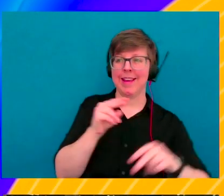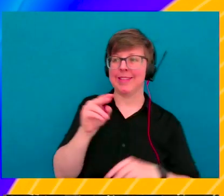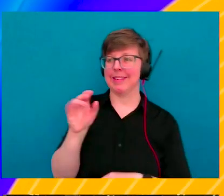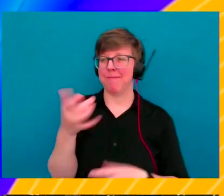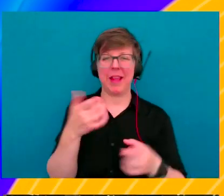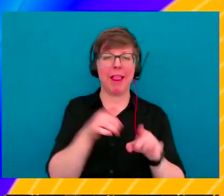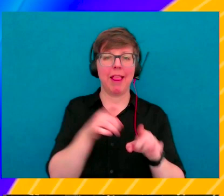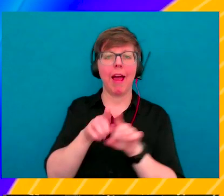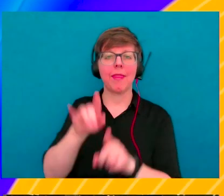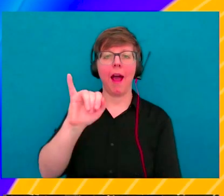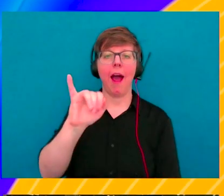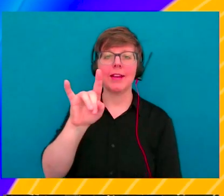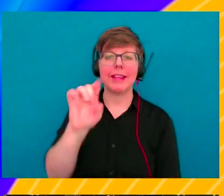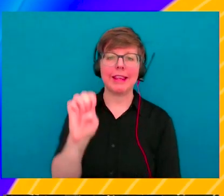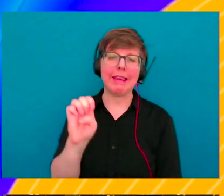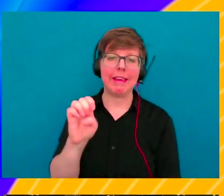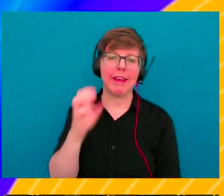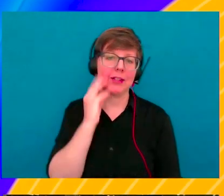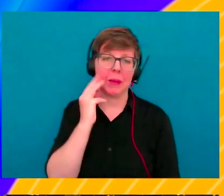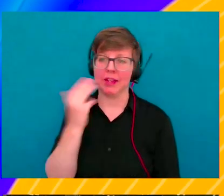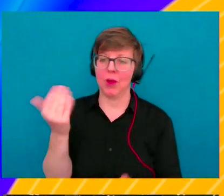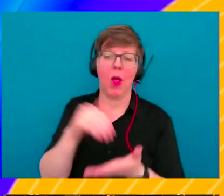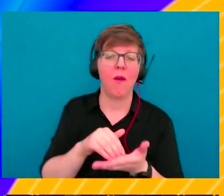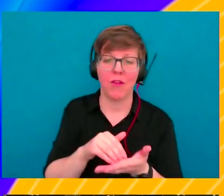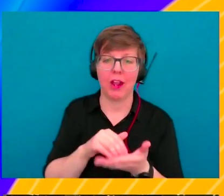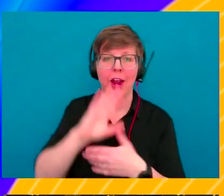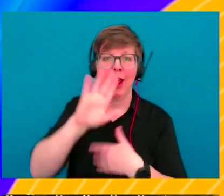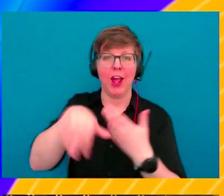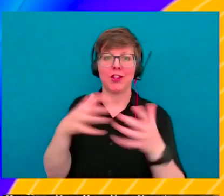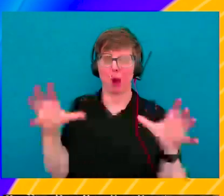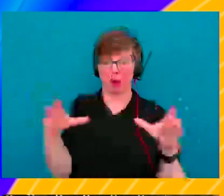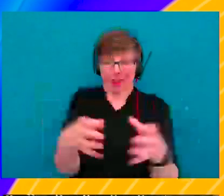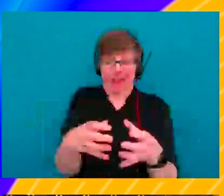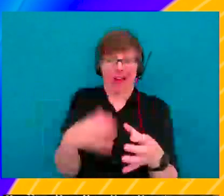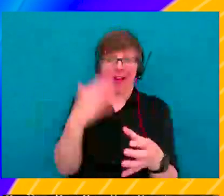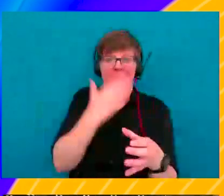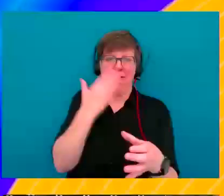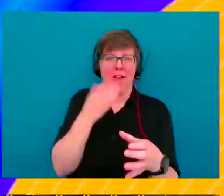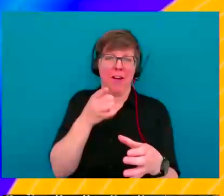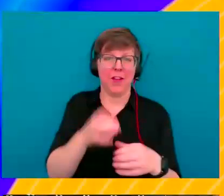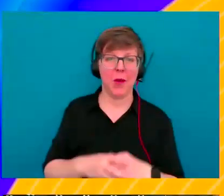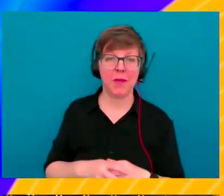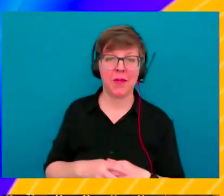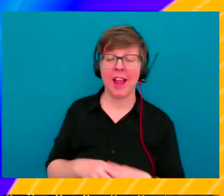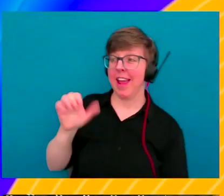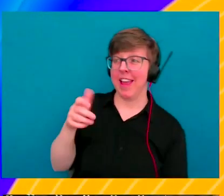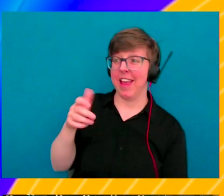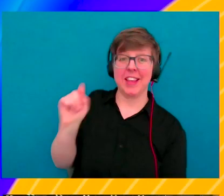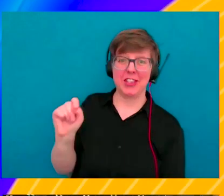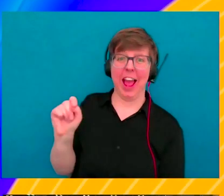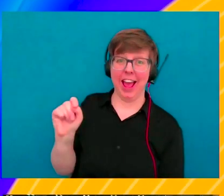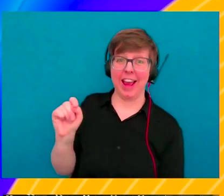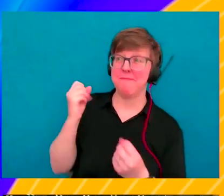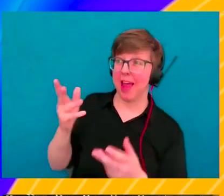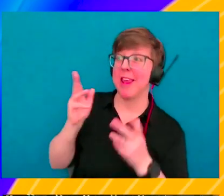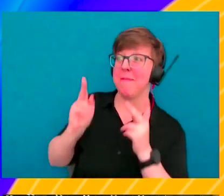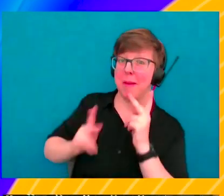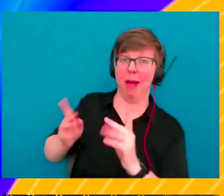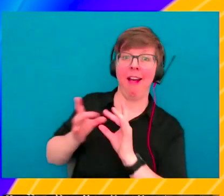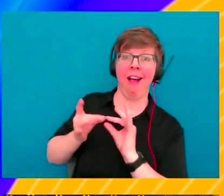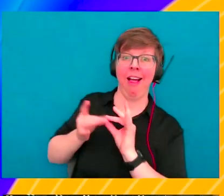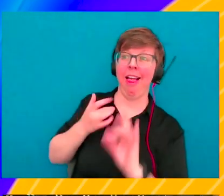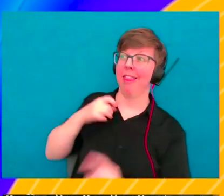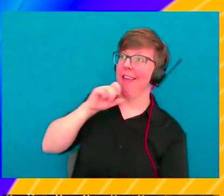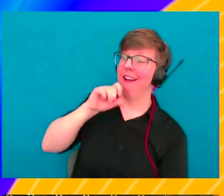again, where it's all tight right in front of you. I love it. So. You're getting a lot of love from chat, too. This could save a lot of pain points that I'm going through in my current job,